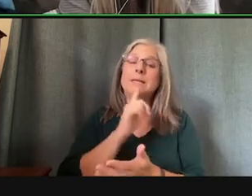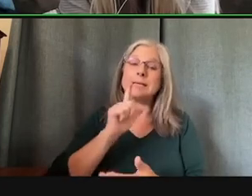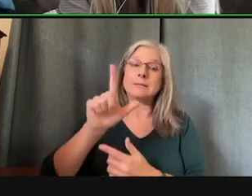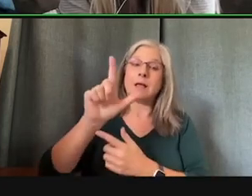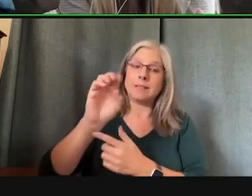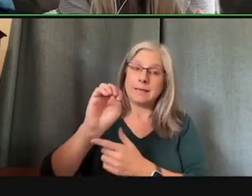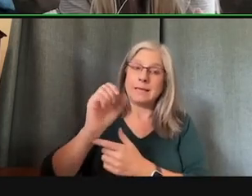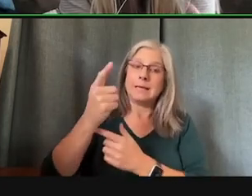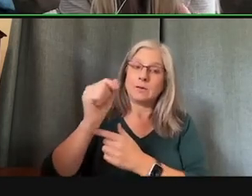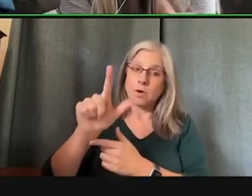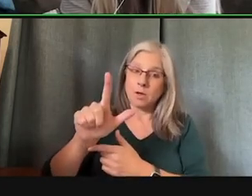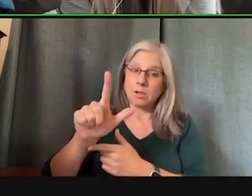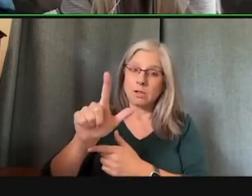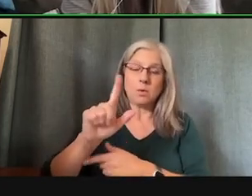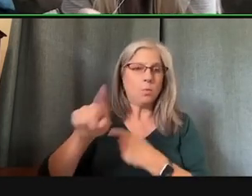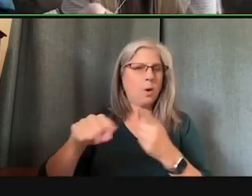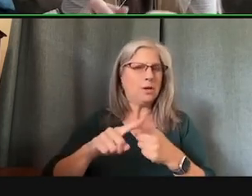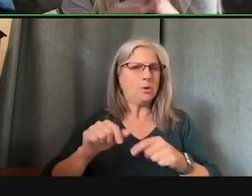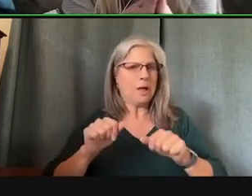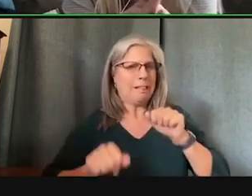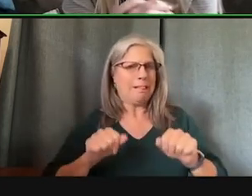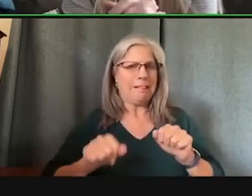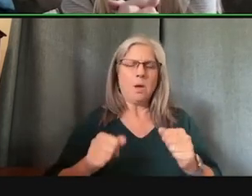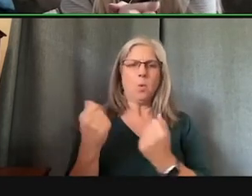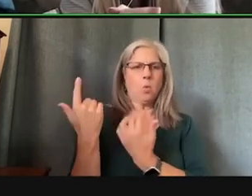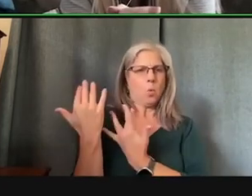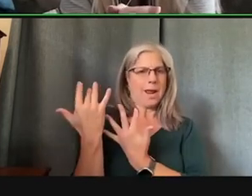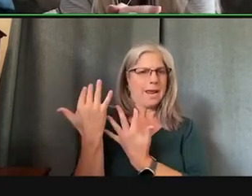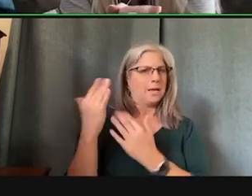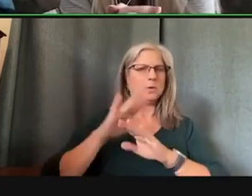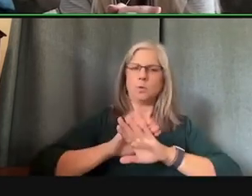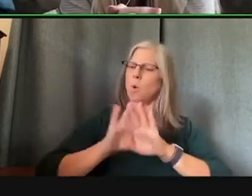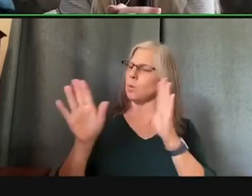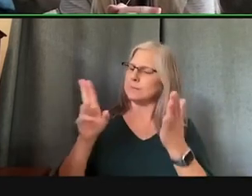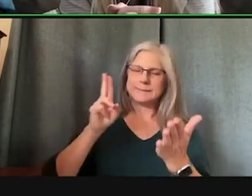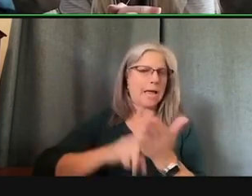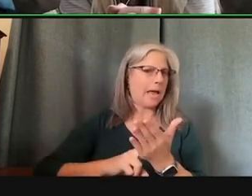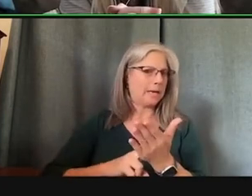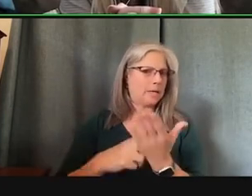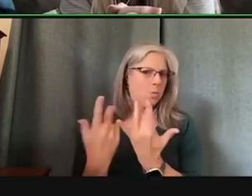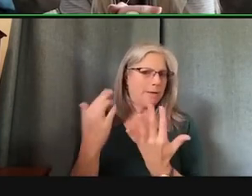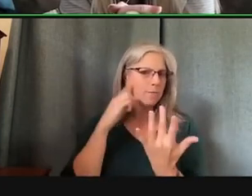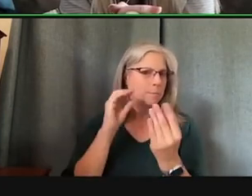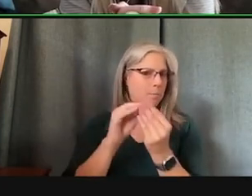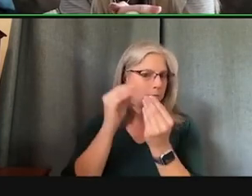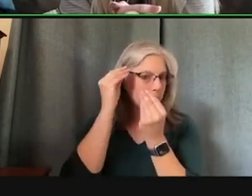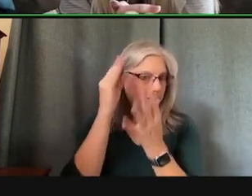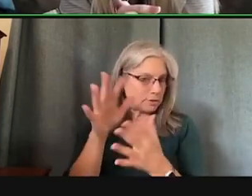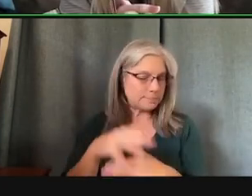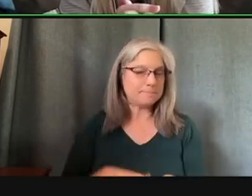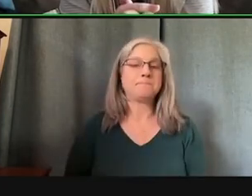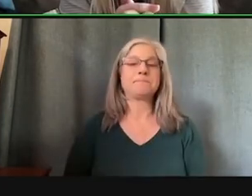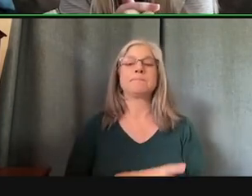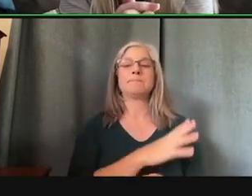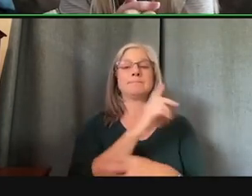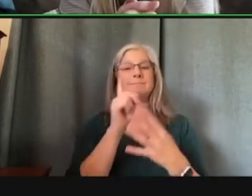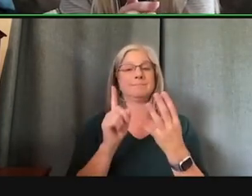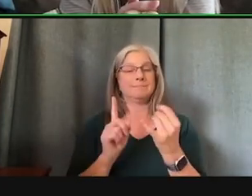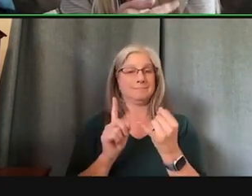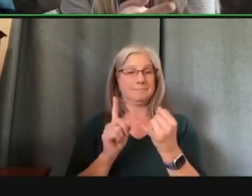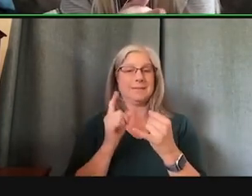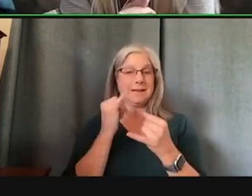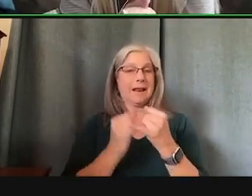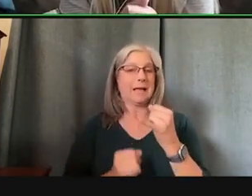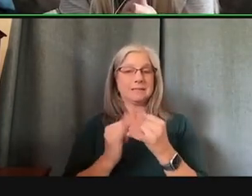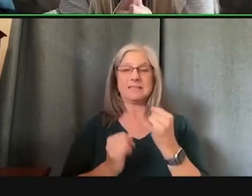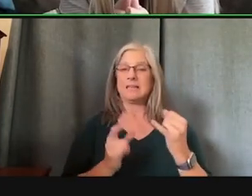doubt, wait to sign and get some more information. And then the last thing I also want to mention is if you